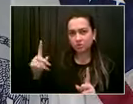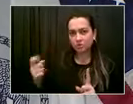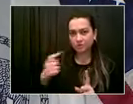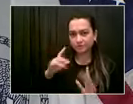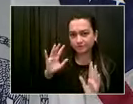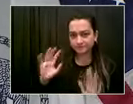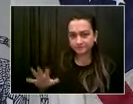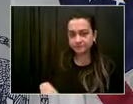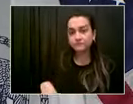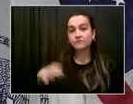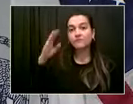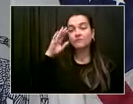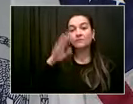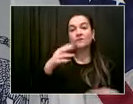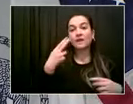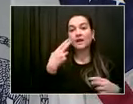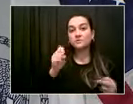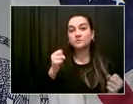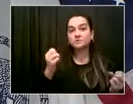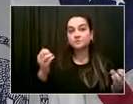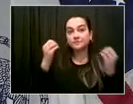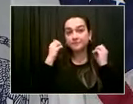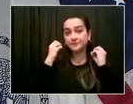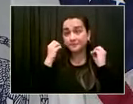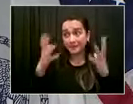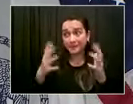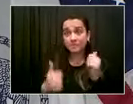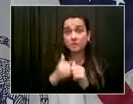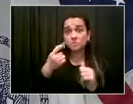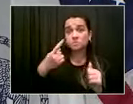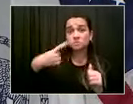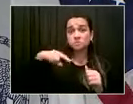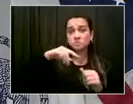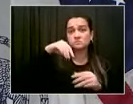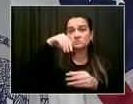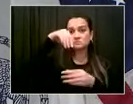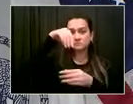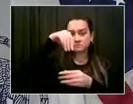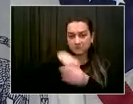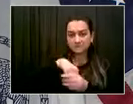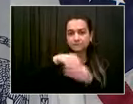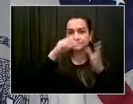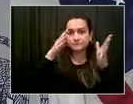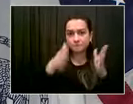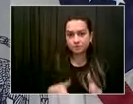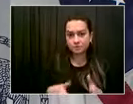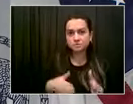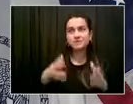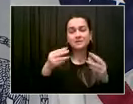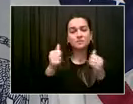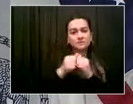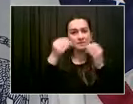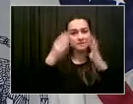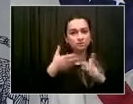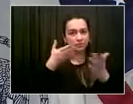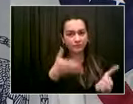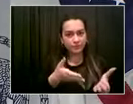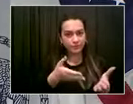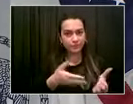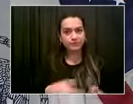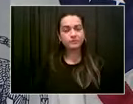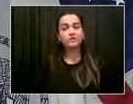schools where it's otherwise, but let's be very clear. In-person instruction is the norm all over the city for kids who are in